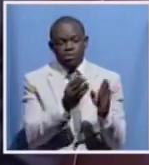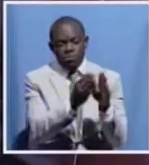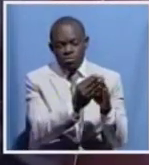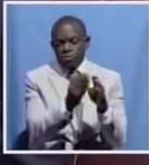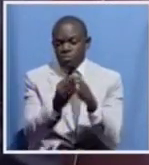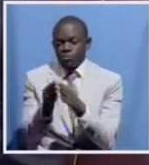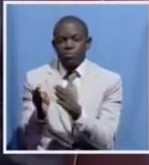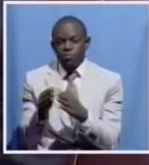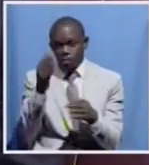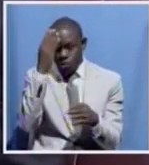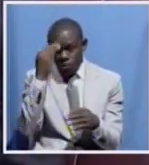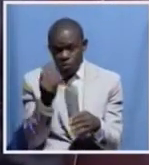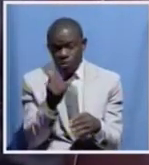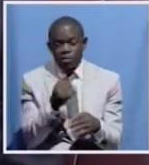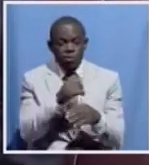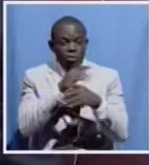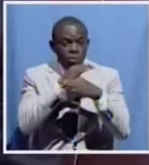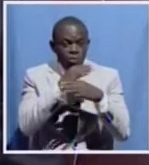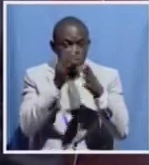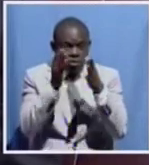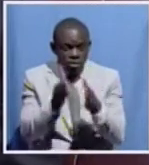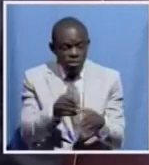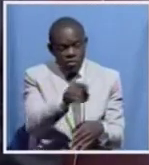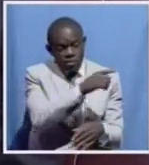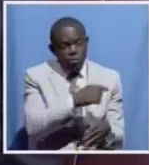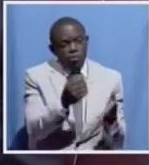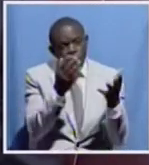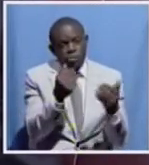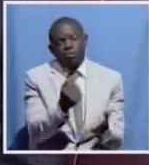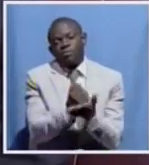Austrian are looking at seeing how they can help us